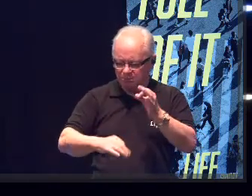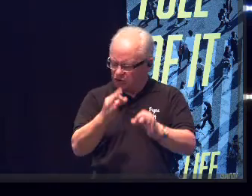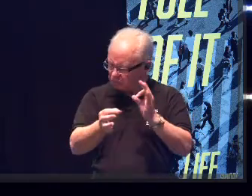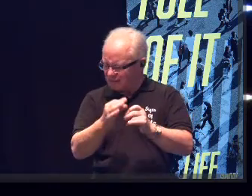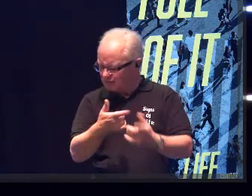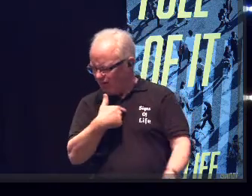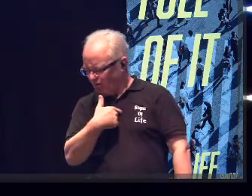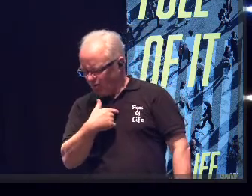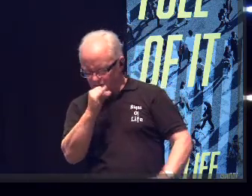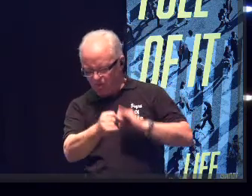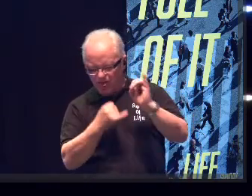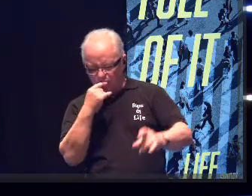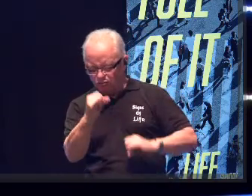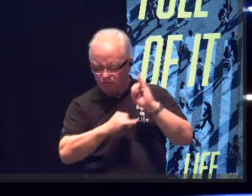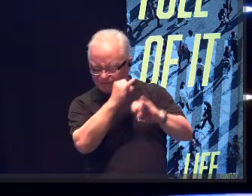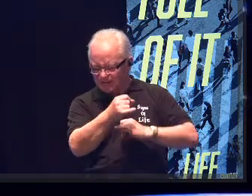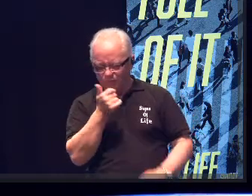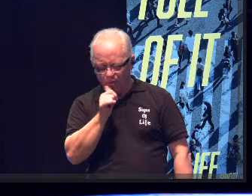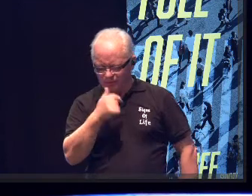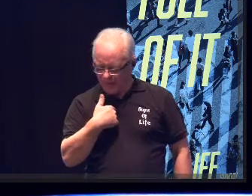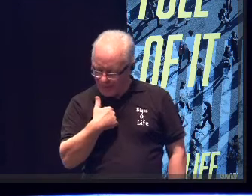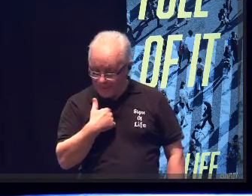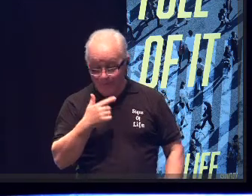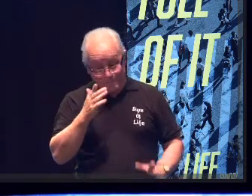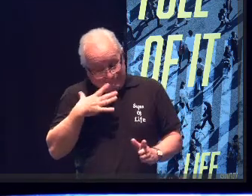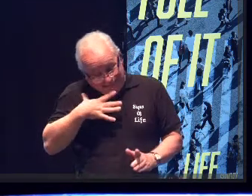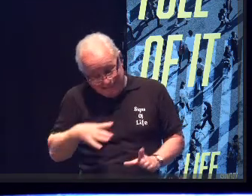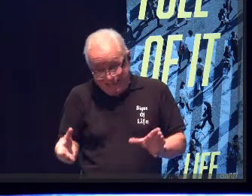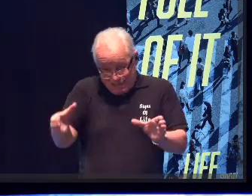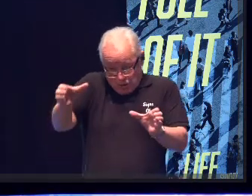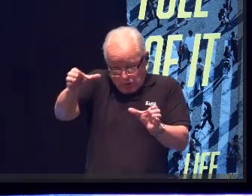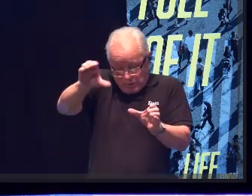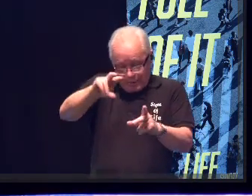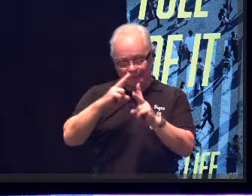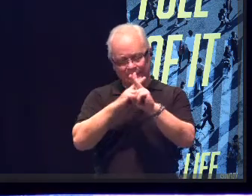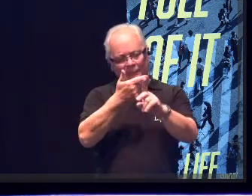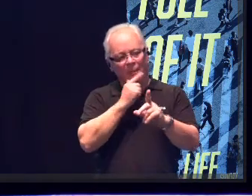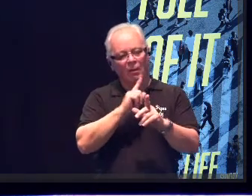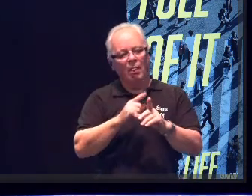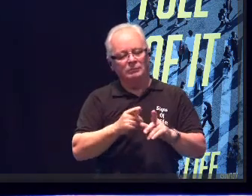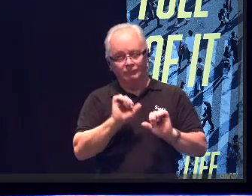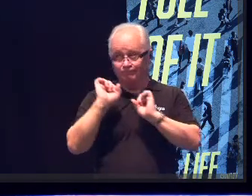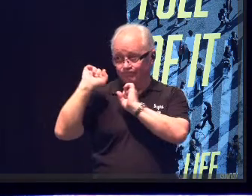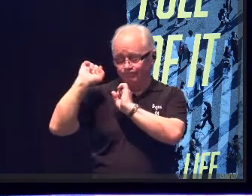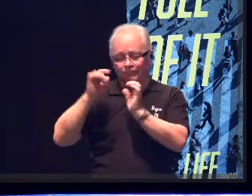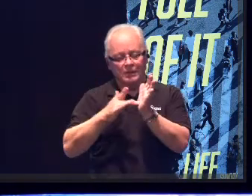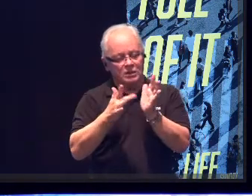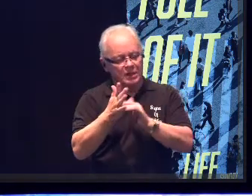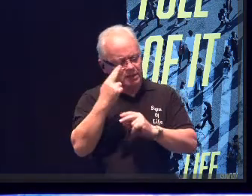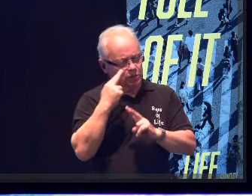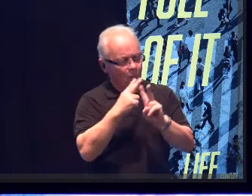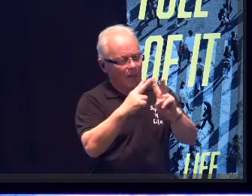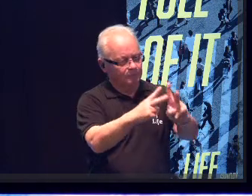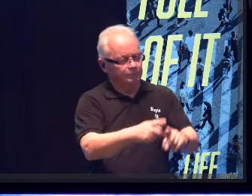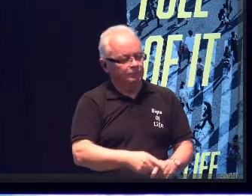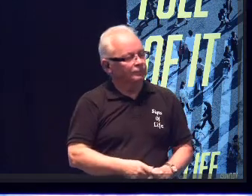Truth without grace leads to rules and rebellion. If you don't believe that,